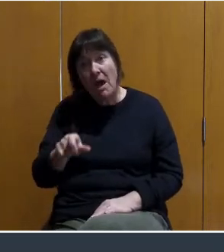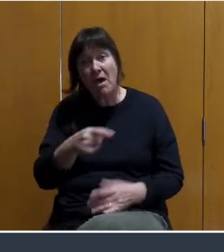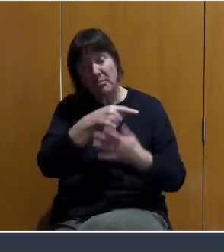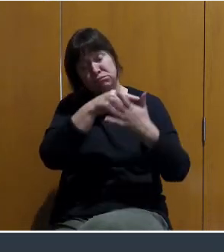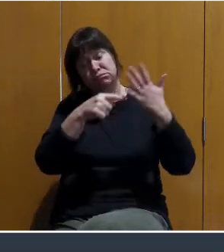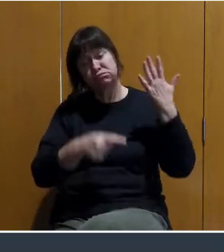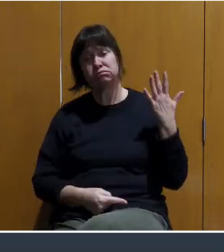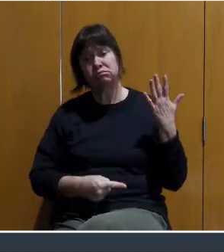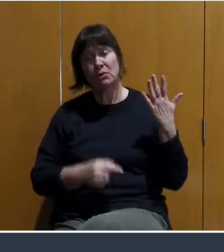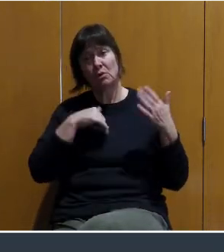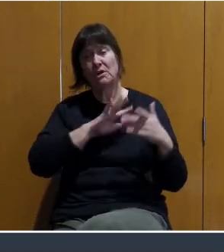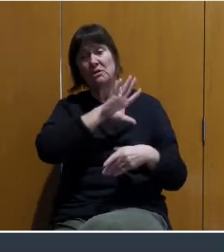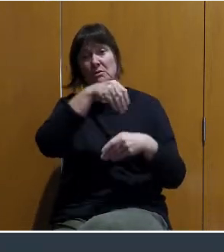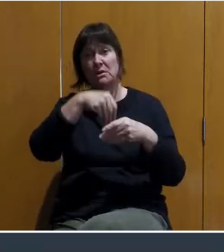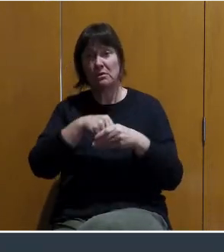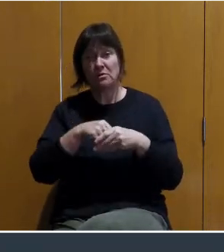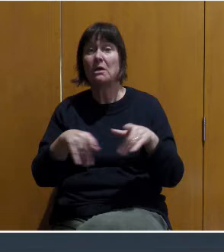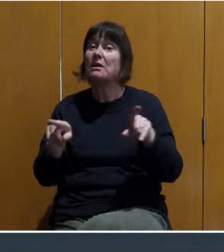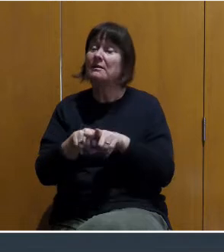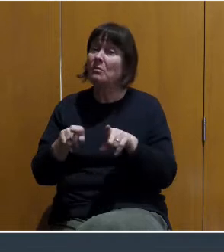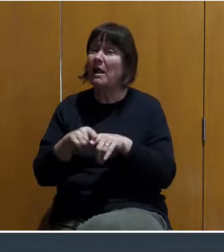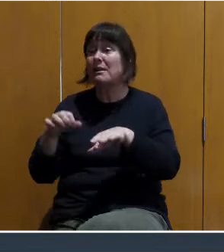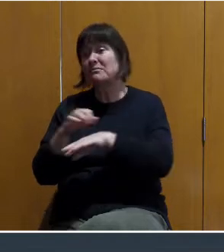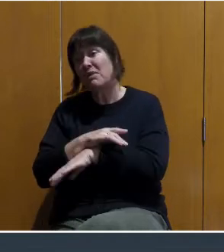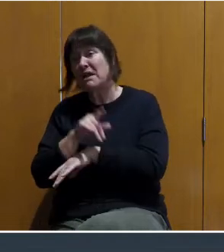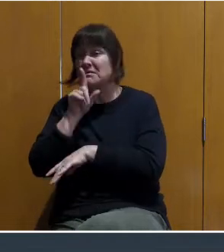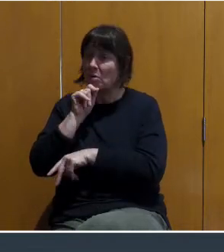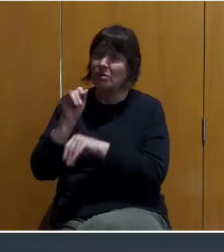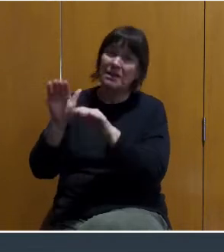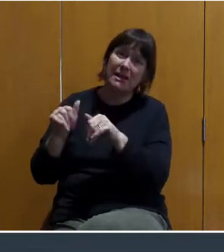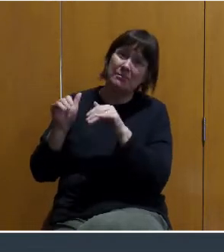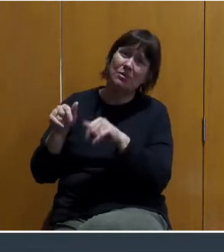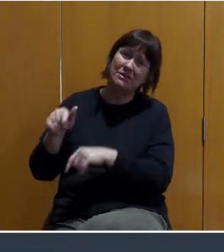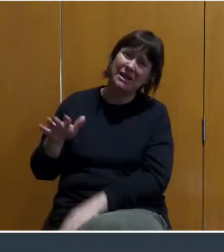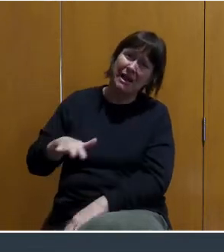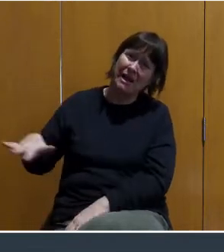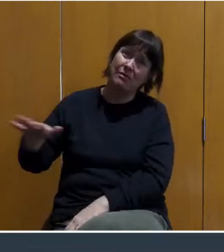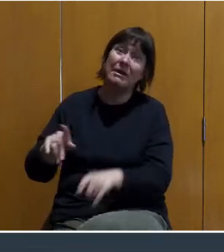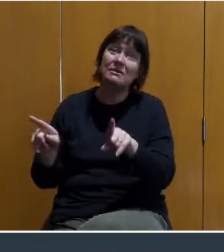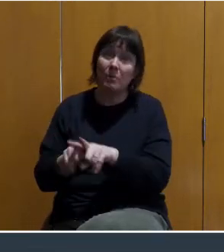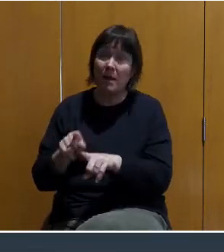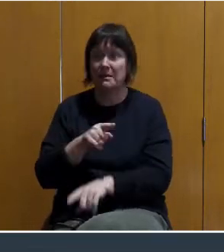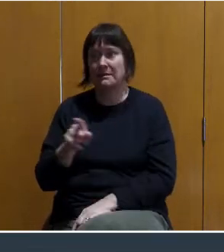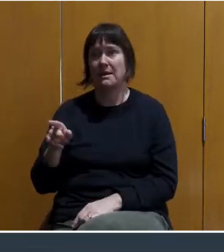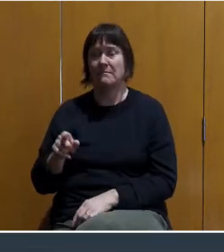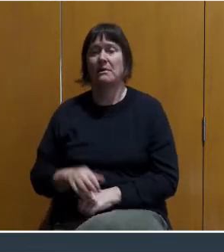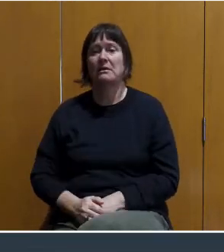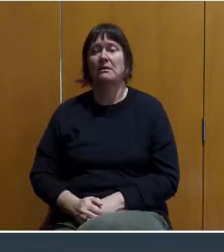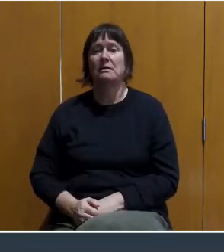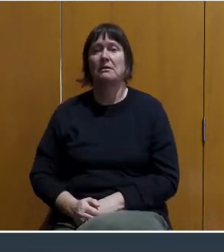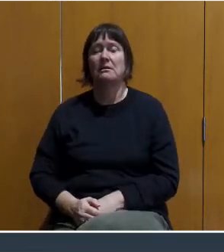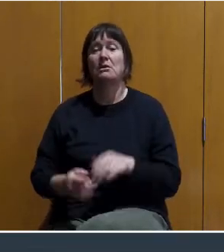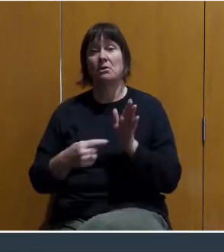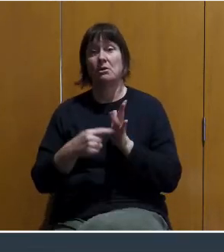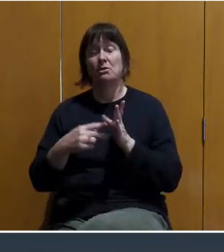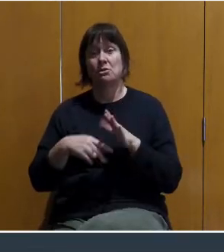things, as well as the bugs, critters, birds in and around the estuary. I think Tony's